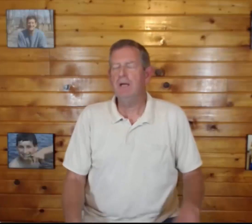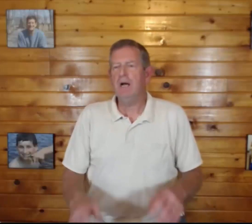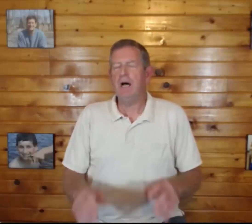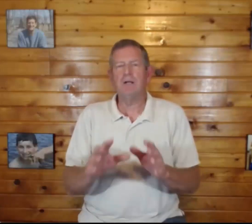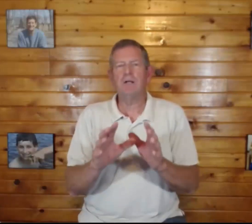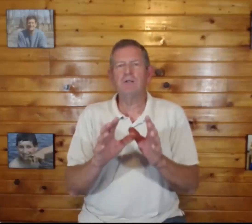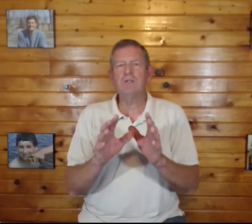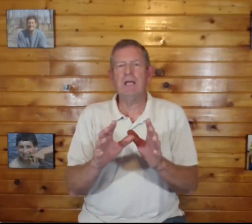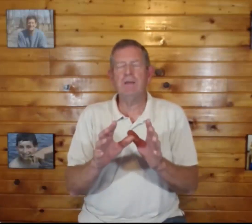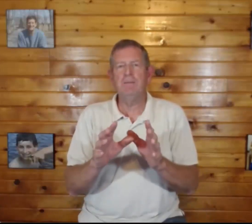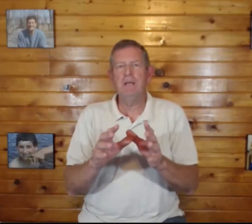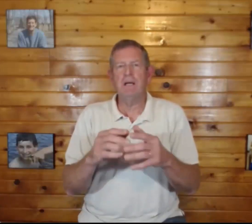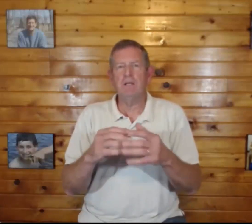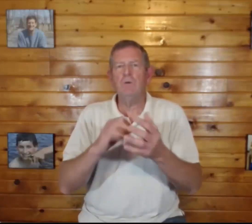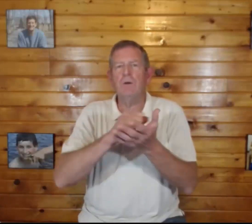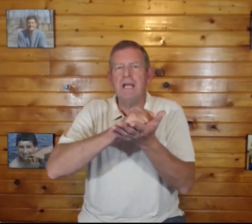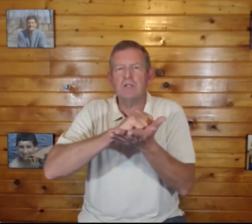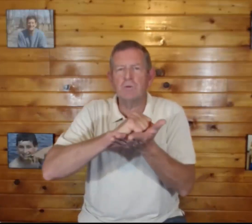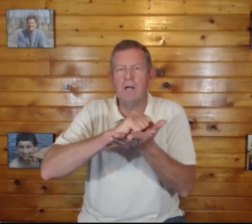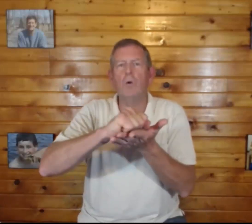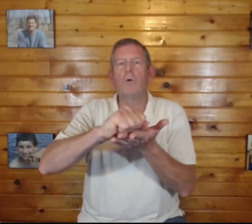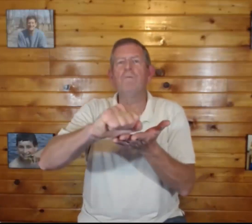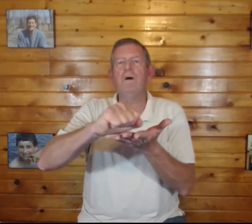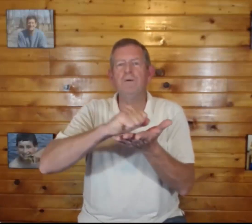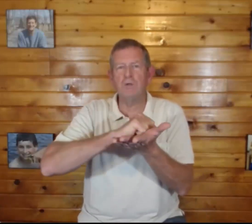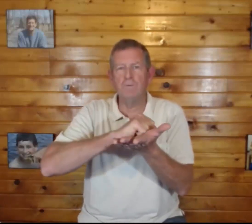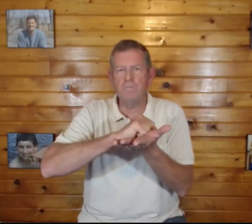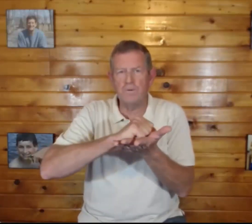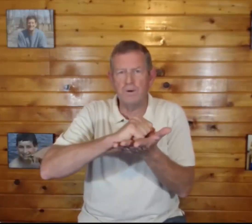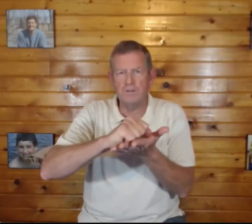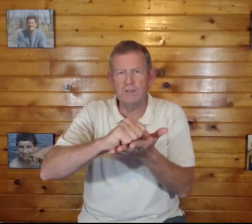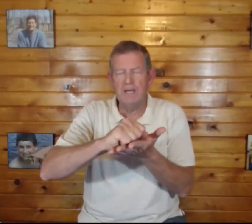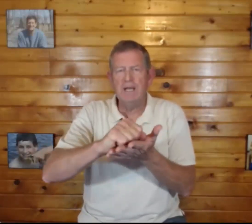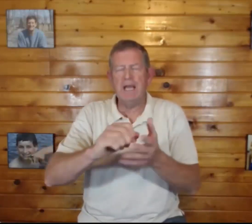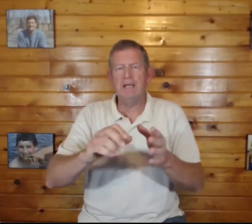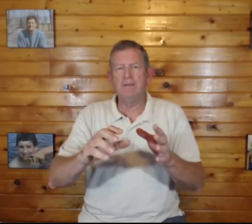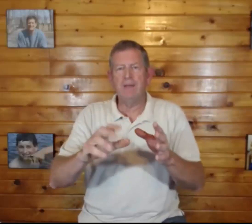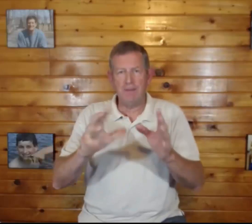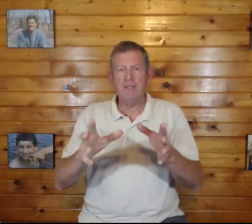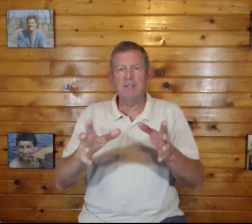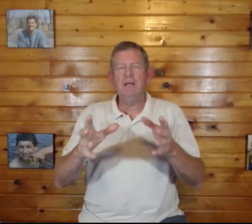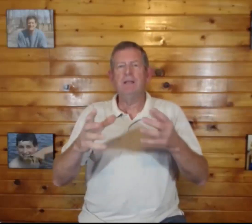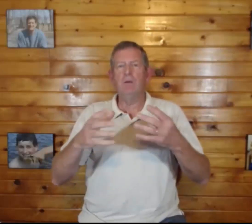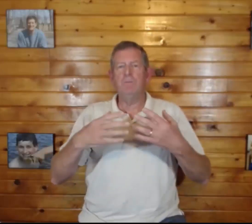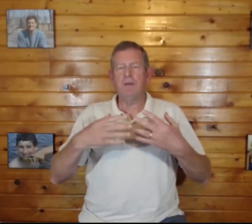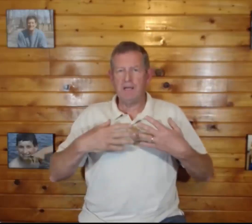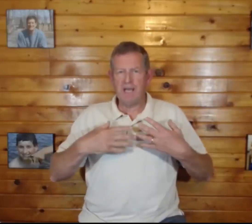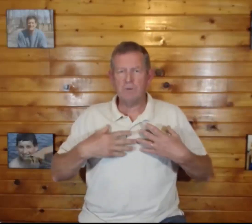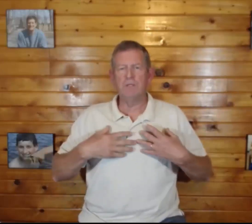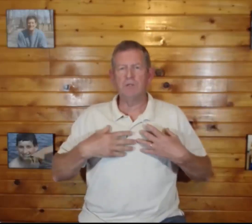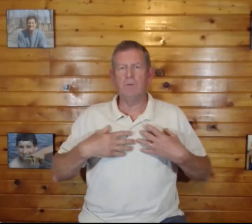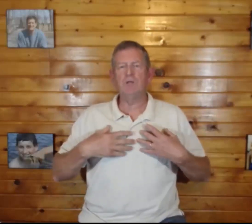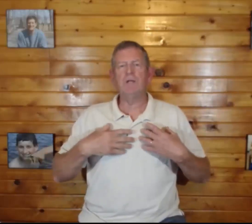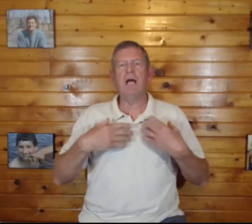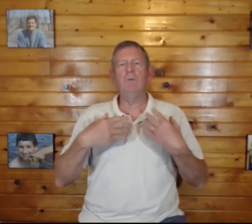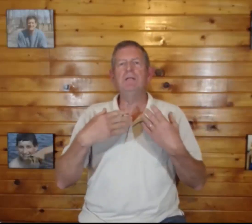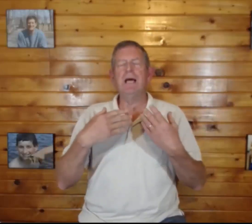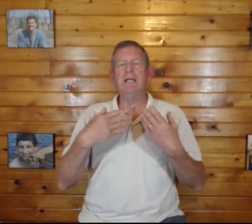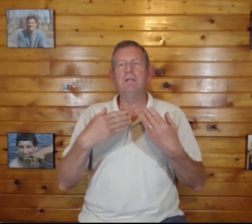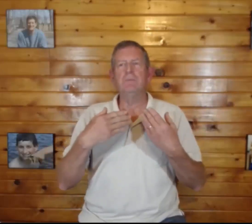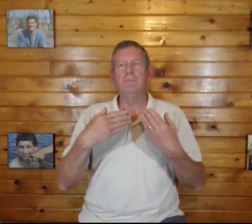now. I'll just say that you lay a strong oral foundation first. And that means that with my classroom situation,